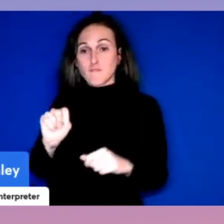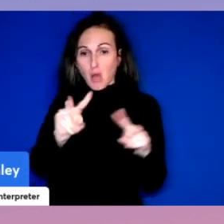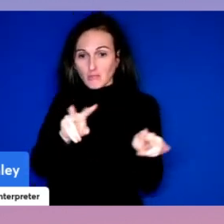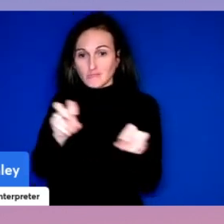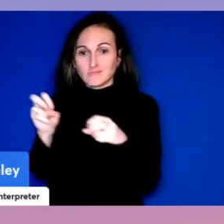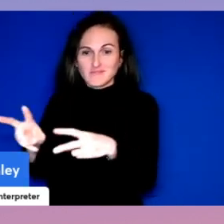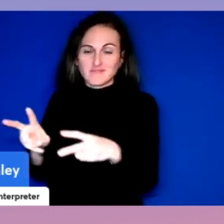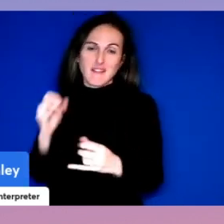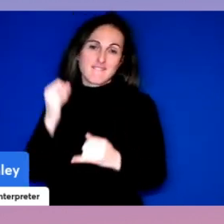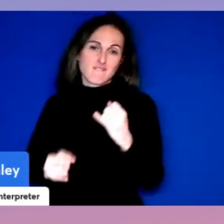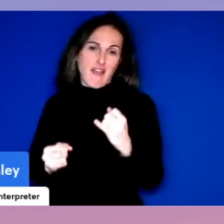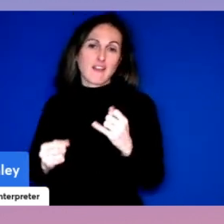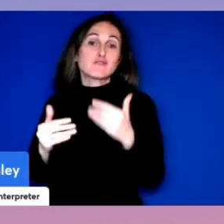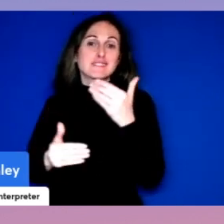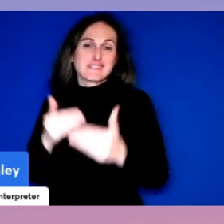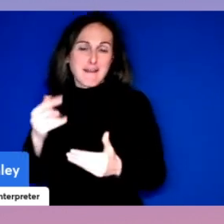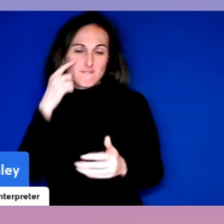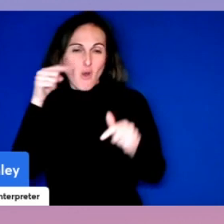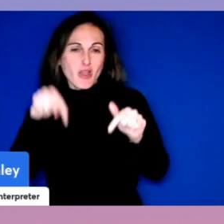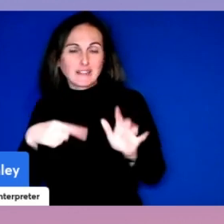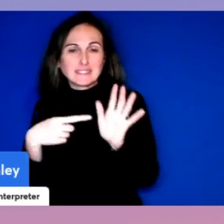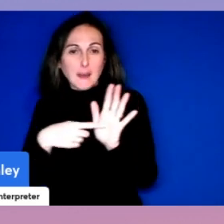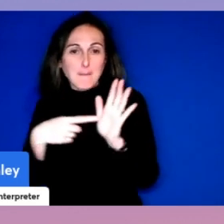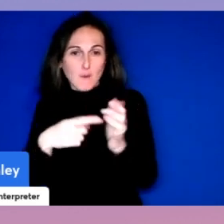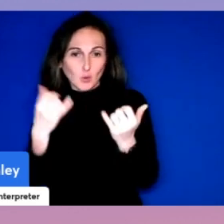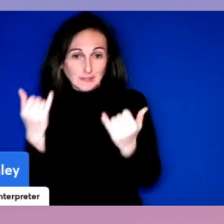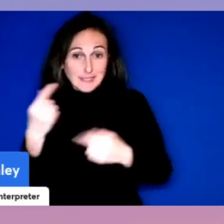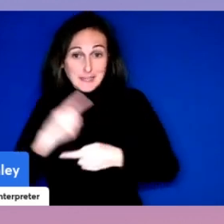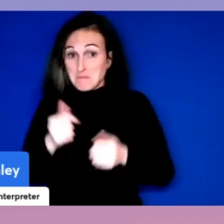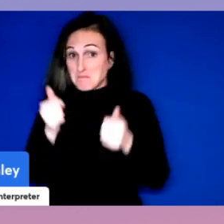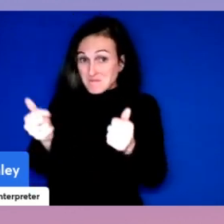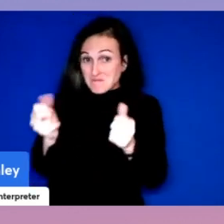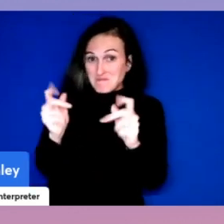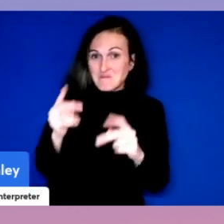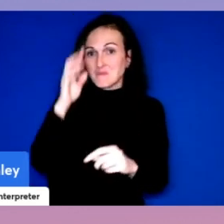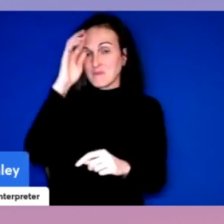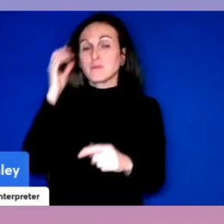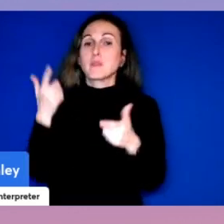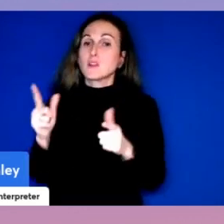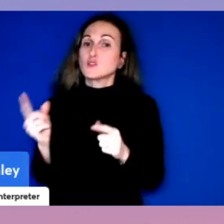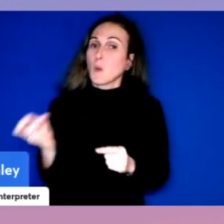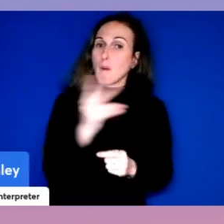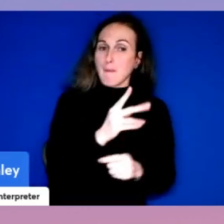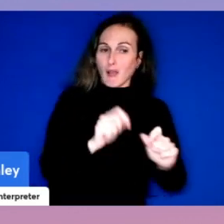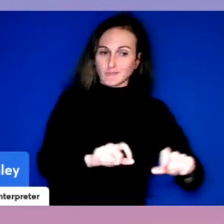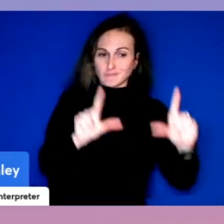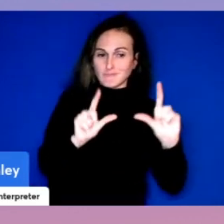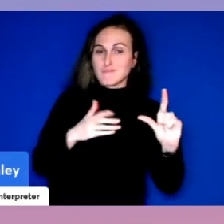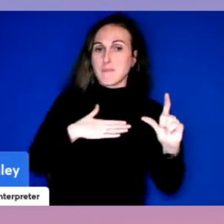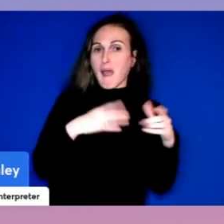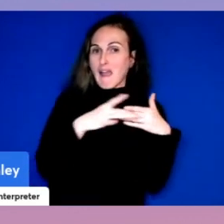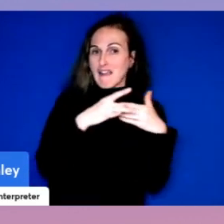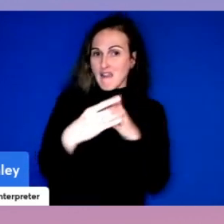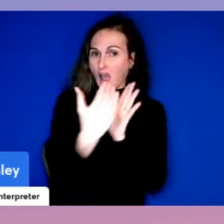right, so let's go ahead and go back to my guide to see where we left off.